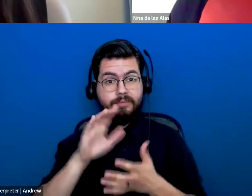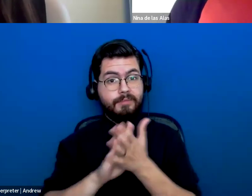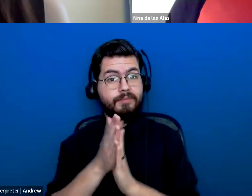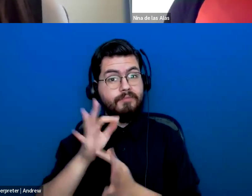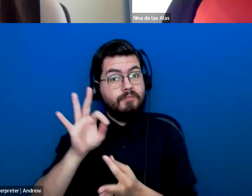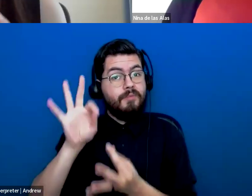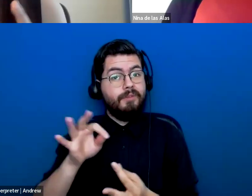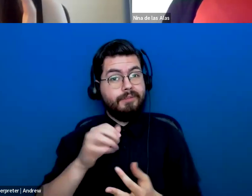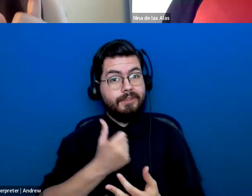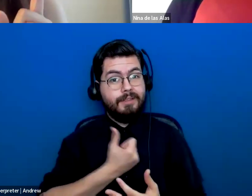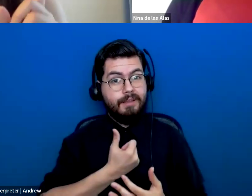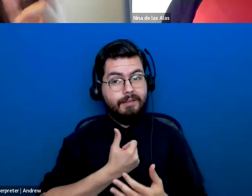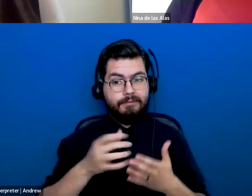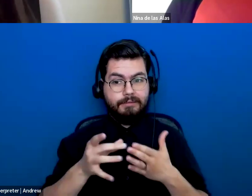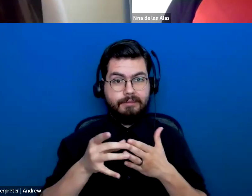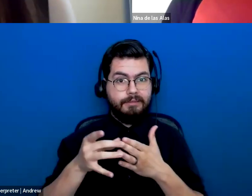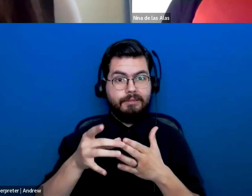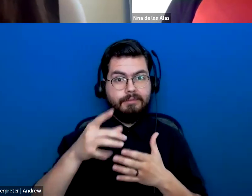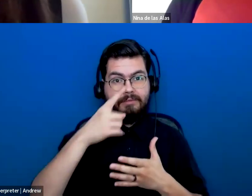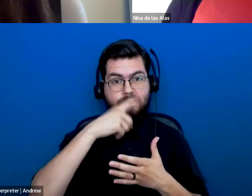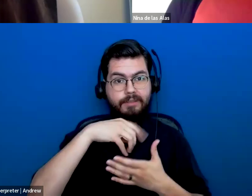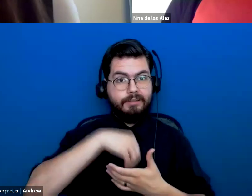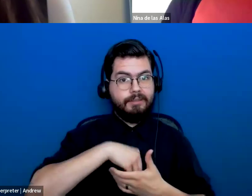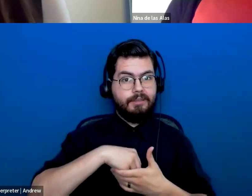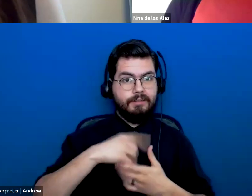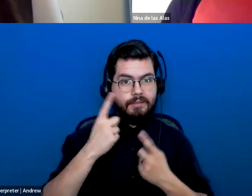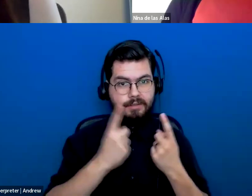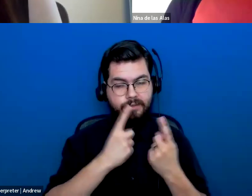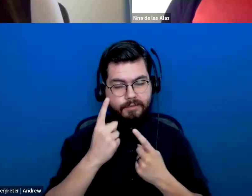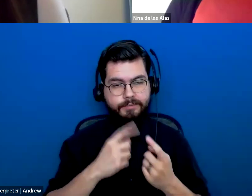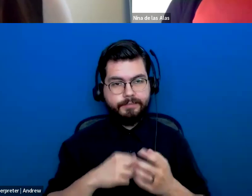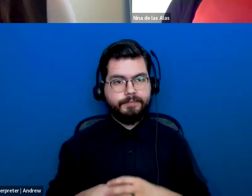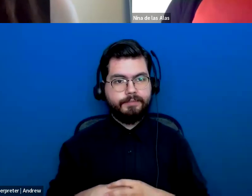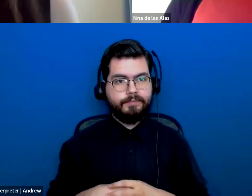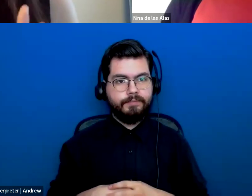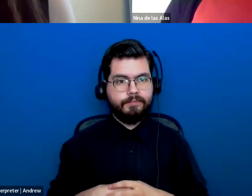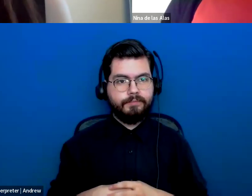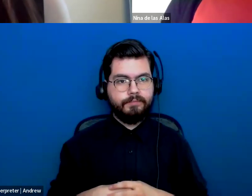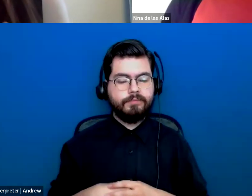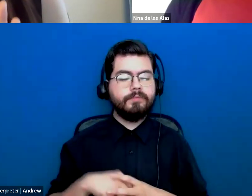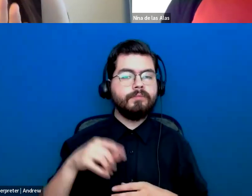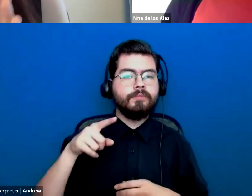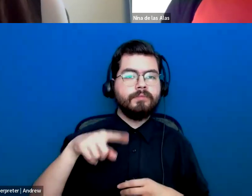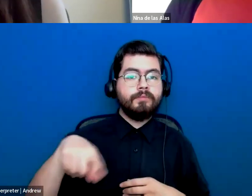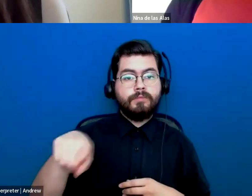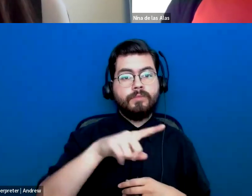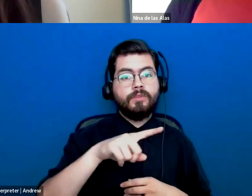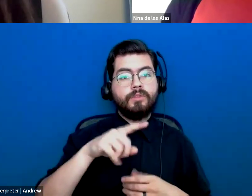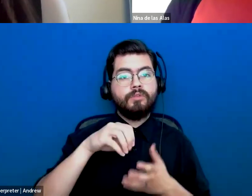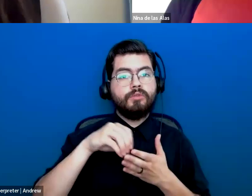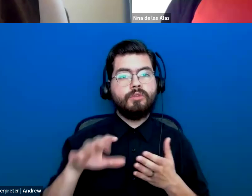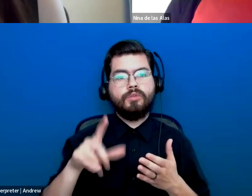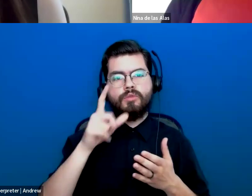So I think for students from underrepresented backgrounds, developing a